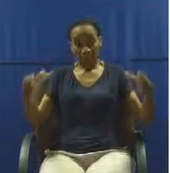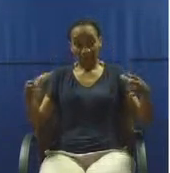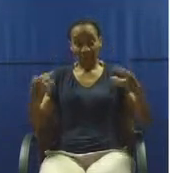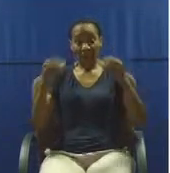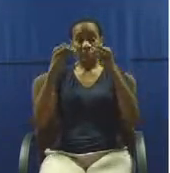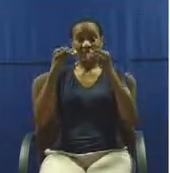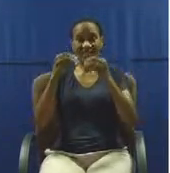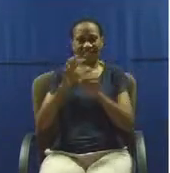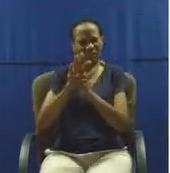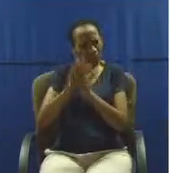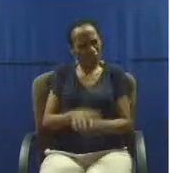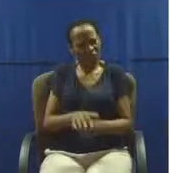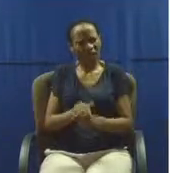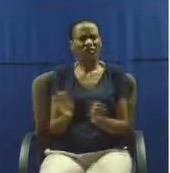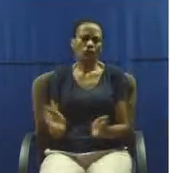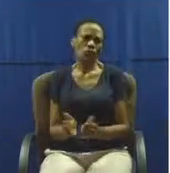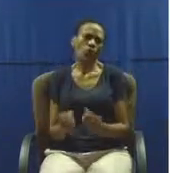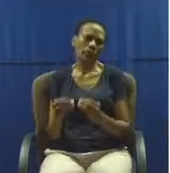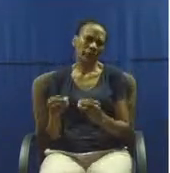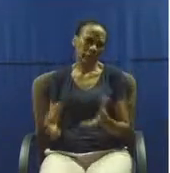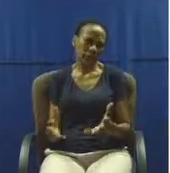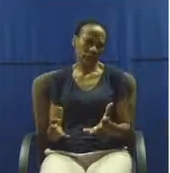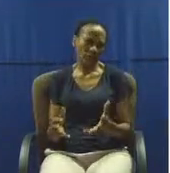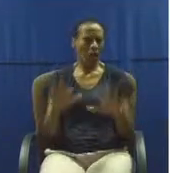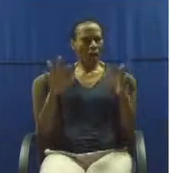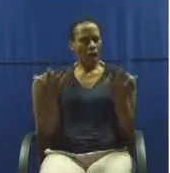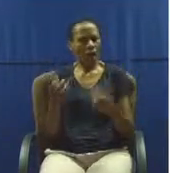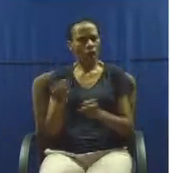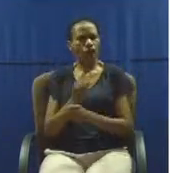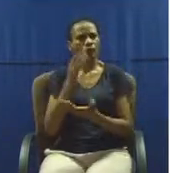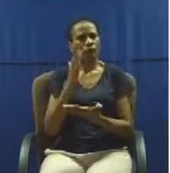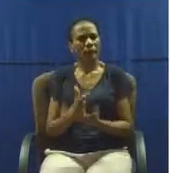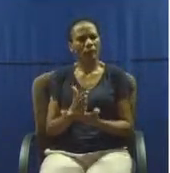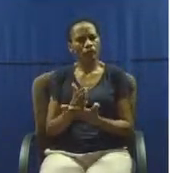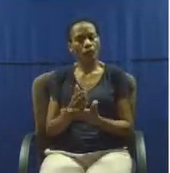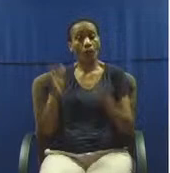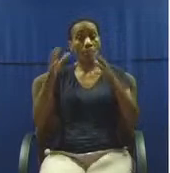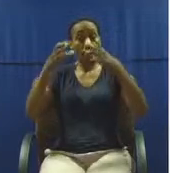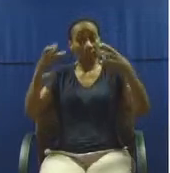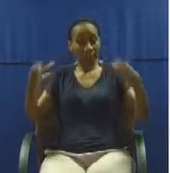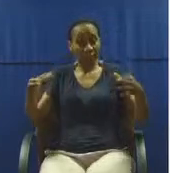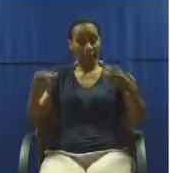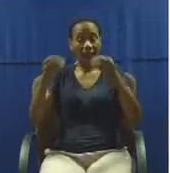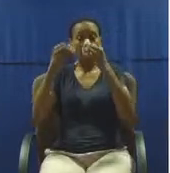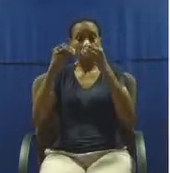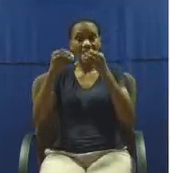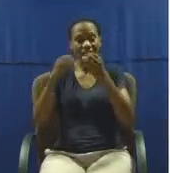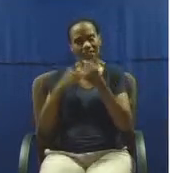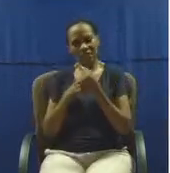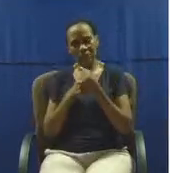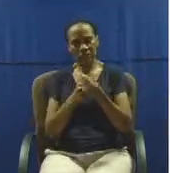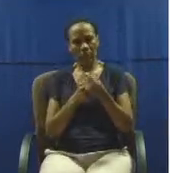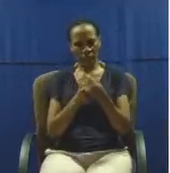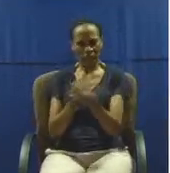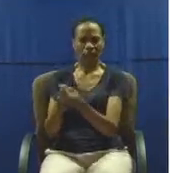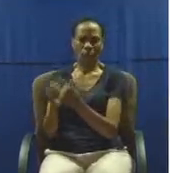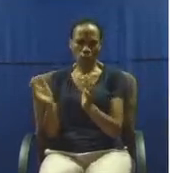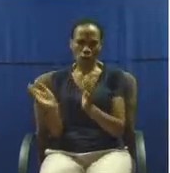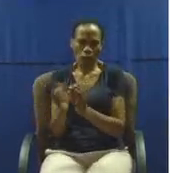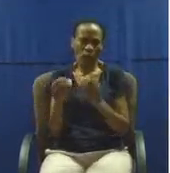big business support, nurture, and also to grow the informal and emerging sector and small business,